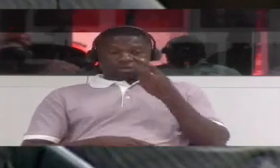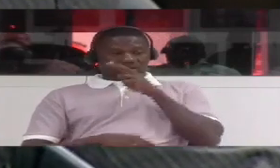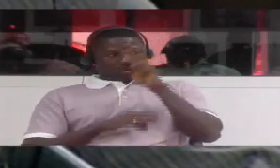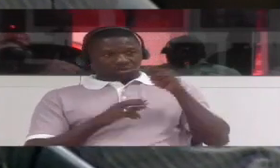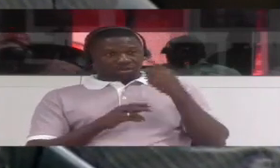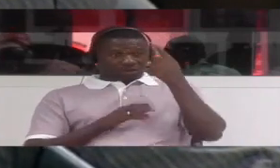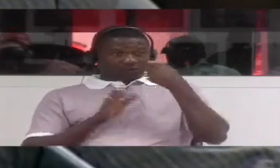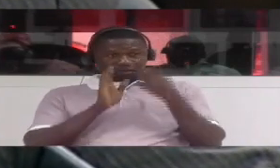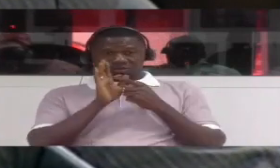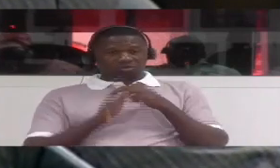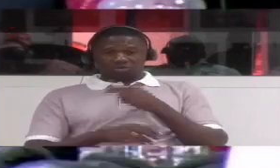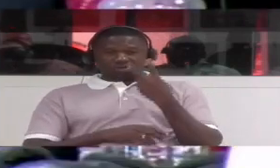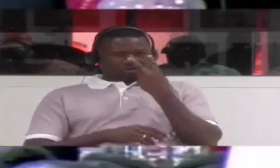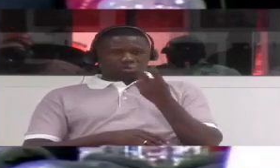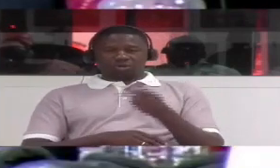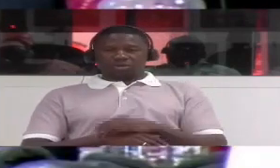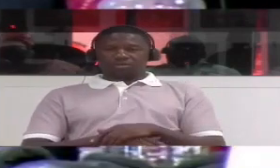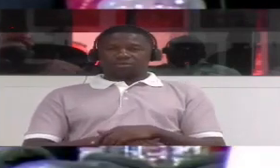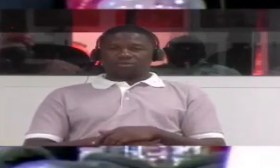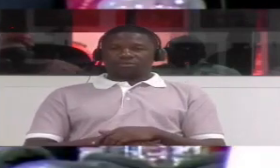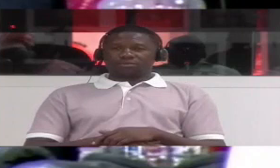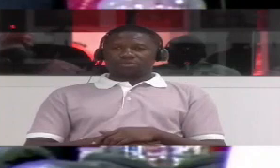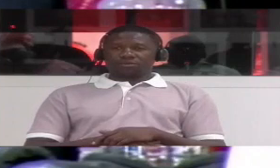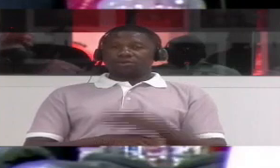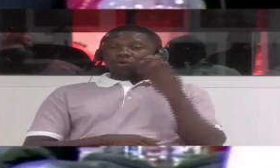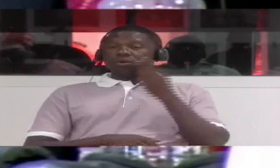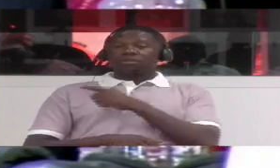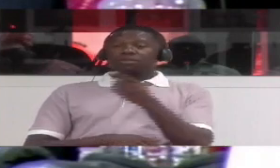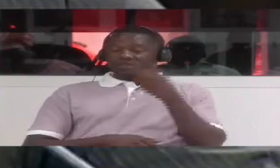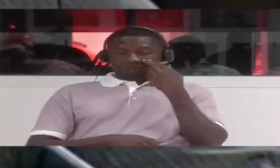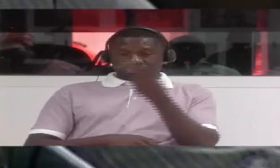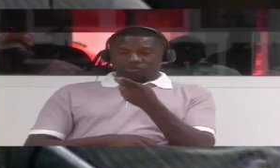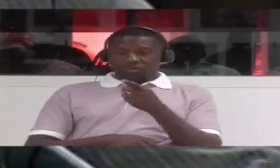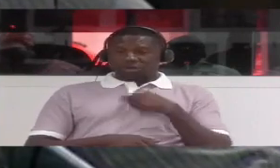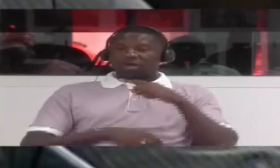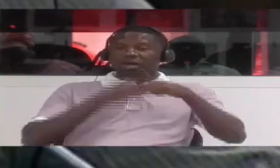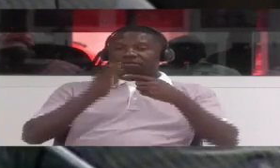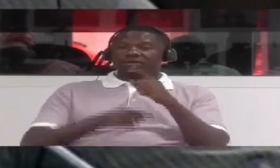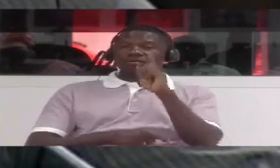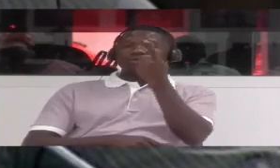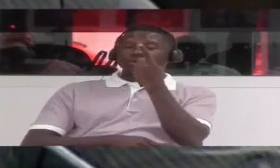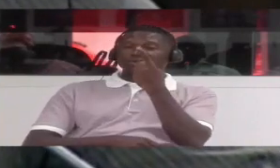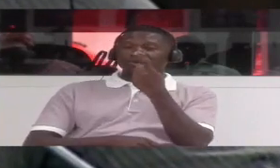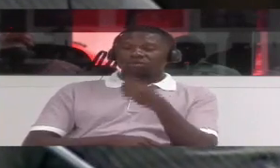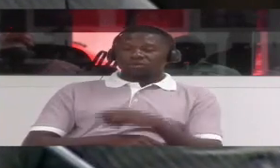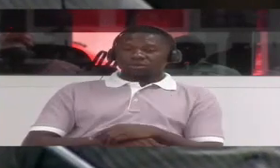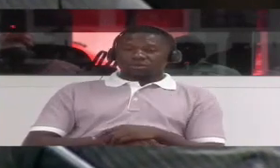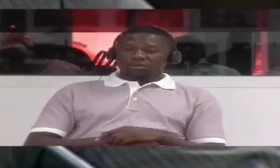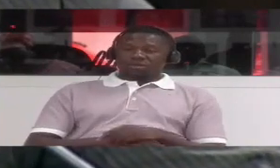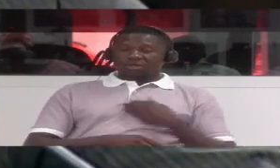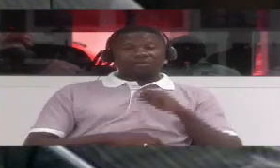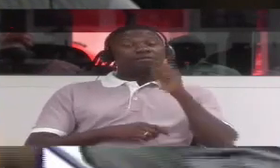They appeared to be shocked. When they saw you, was it after the first time you were tortured? After the first torture, they came. And the first one who saw